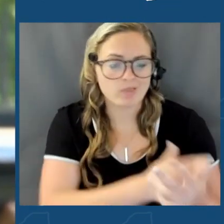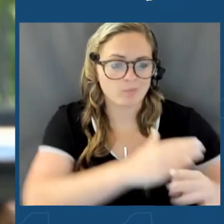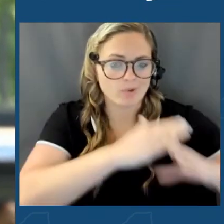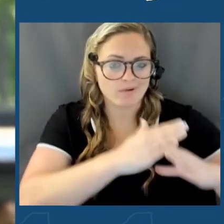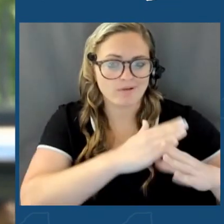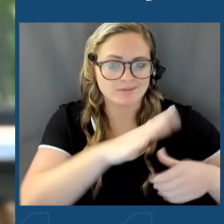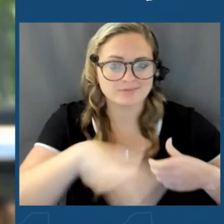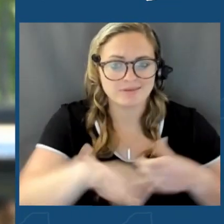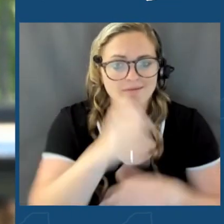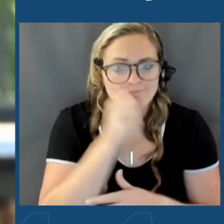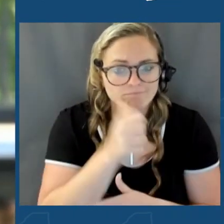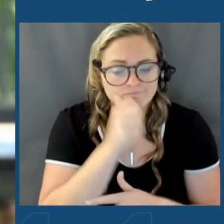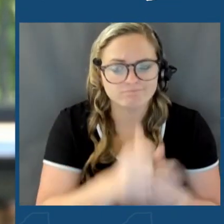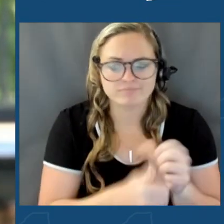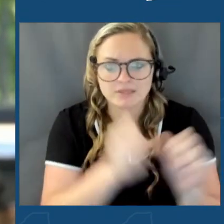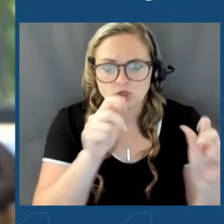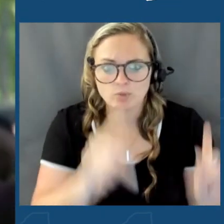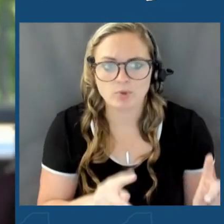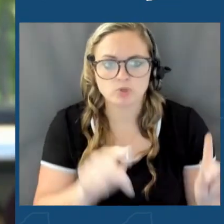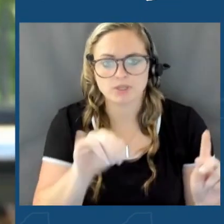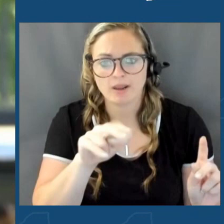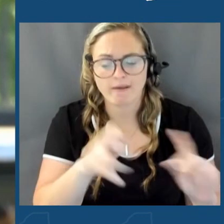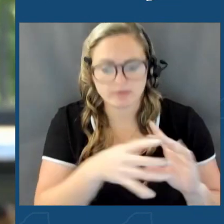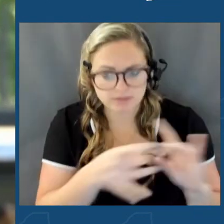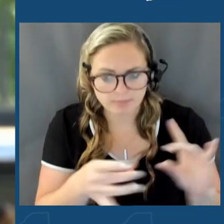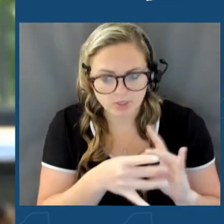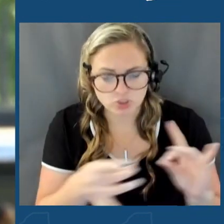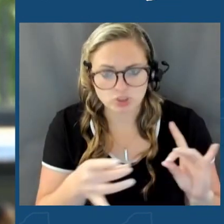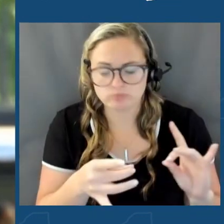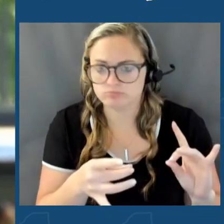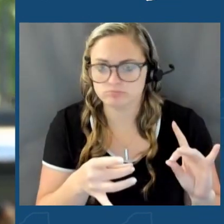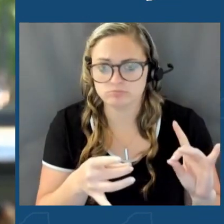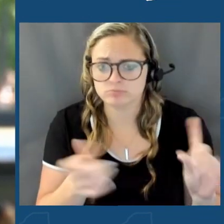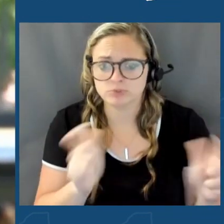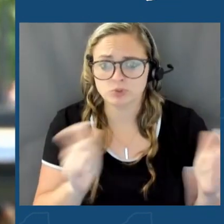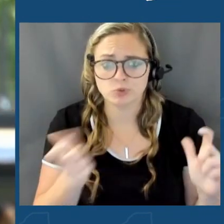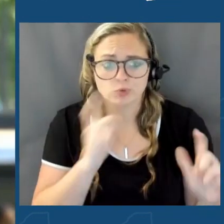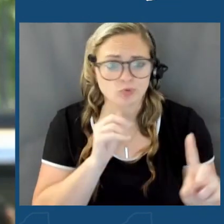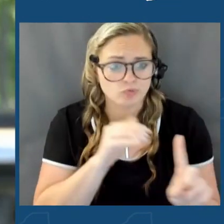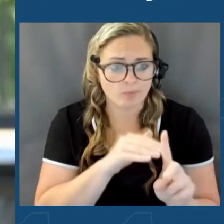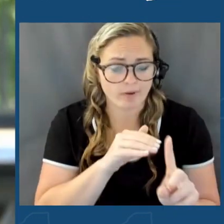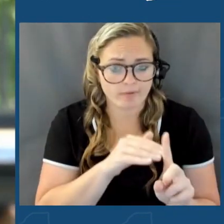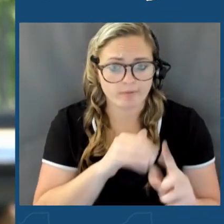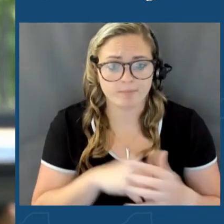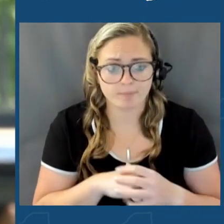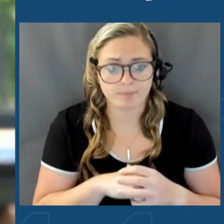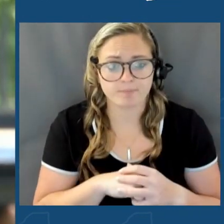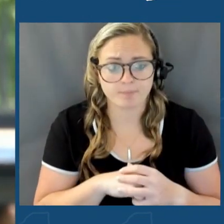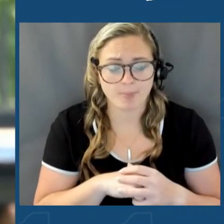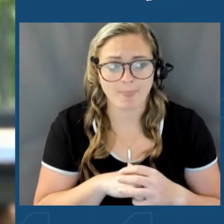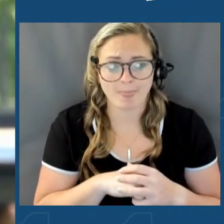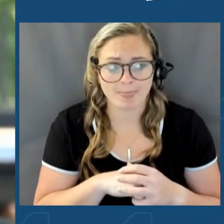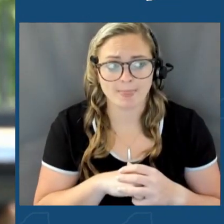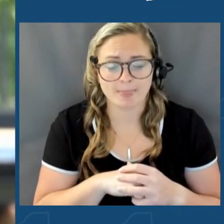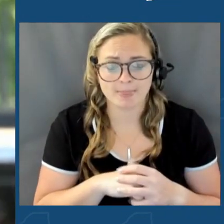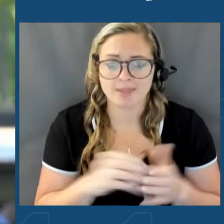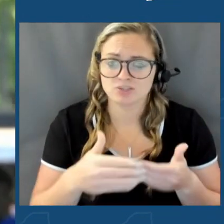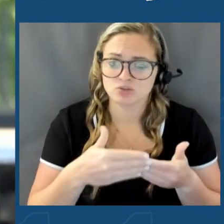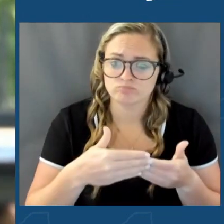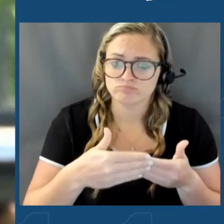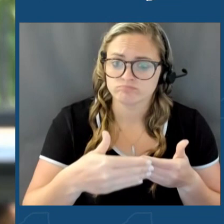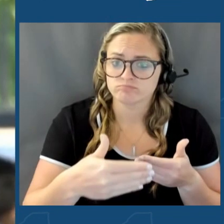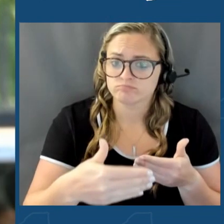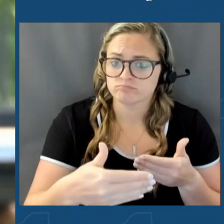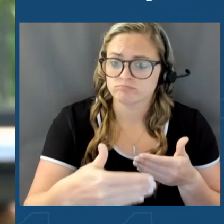every single person that Alice mentioned. It's an extraordinary reminder that as you go through the list